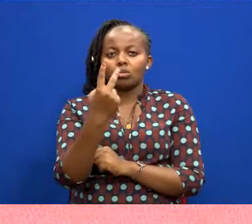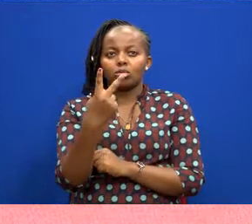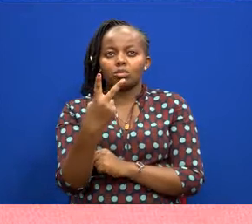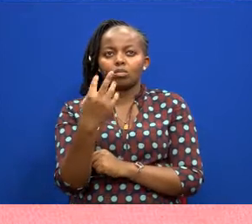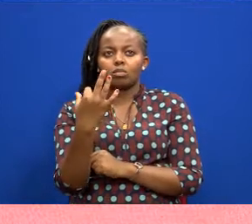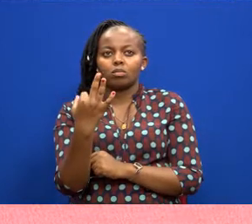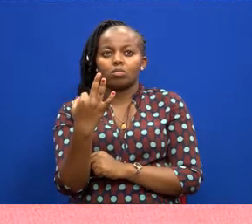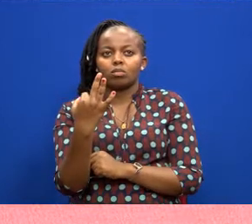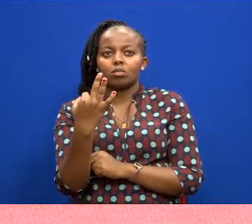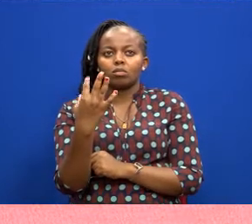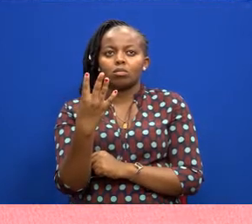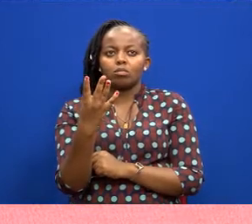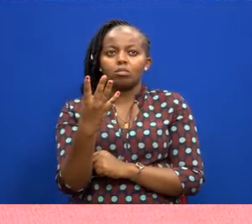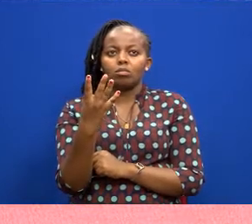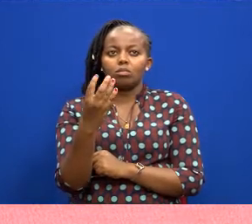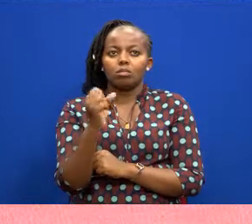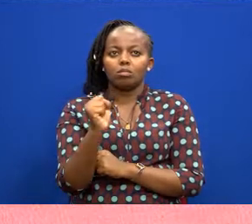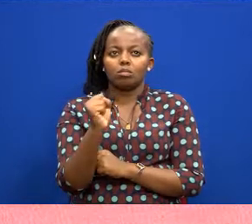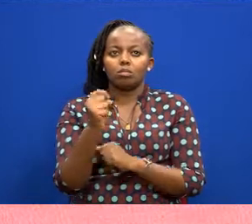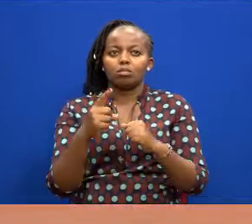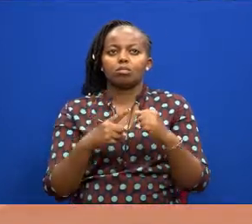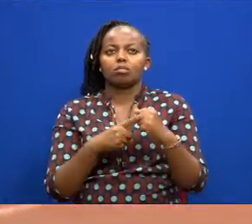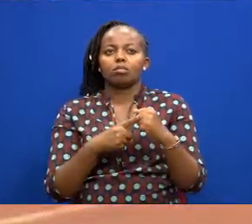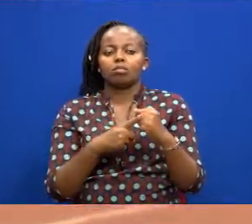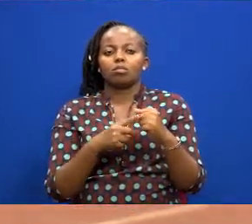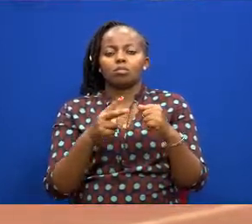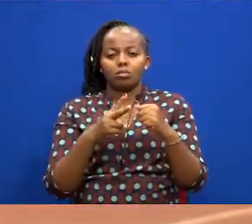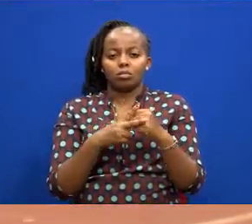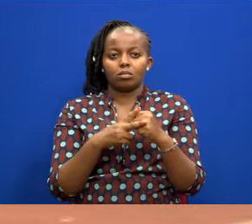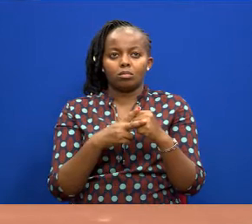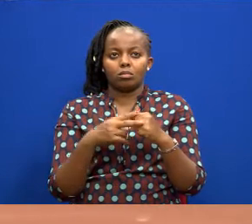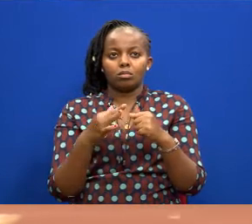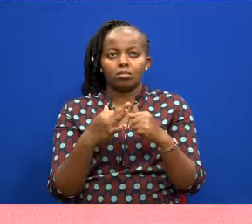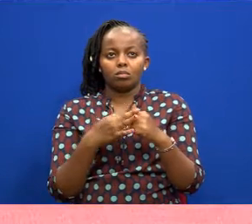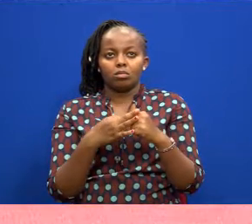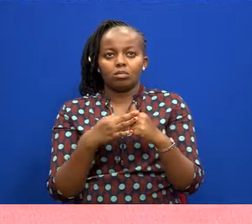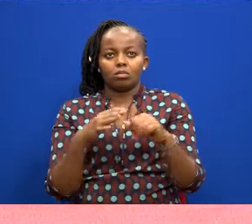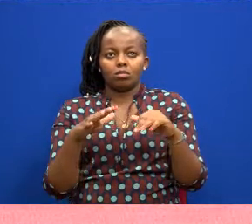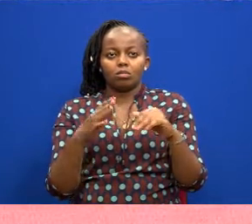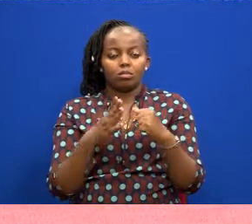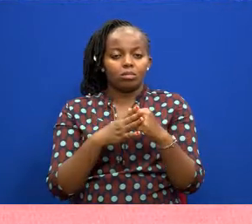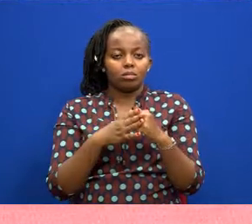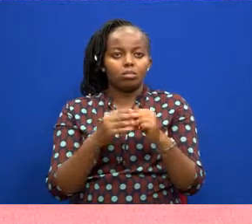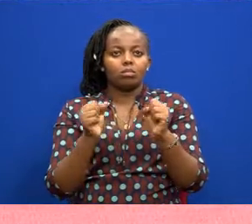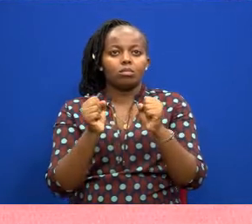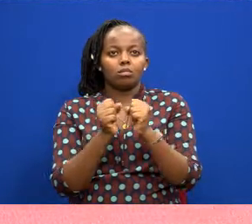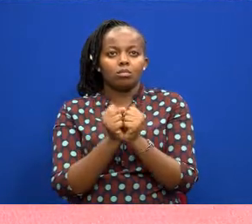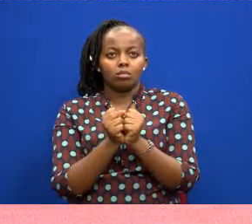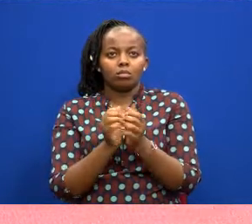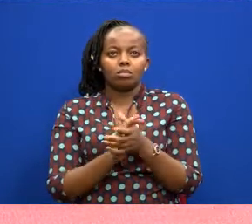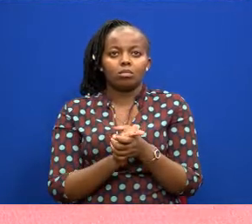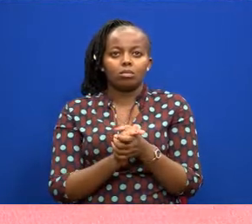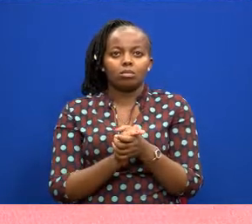2, 3, 4, 5, 6, 7, 8,